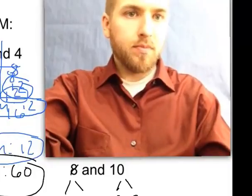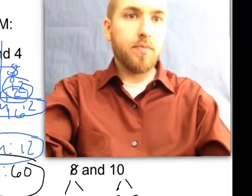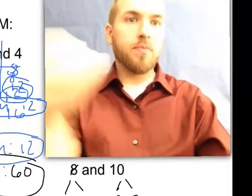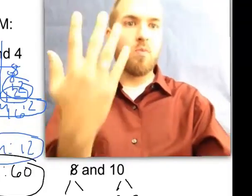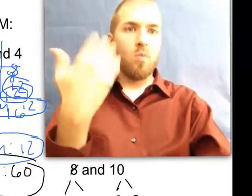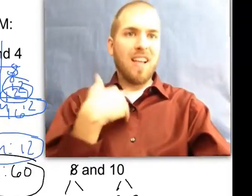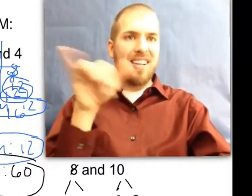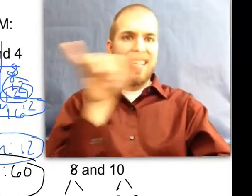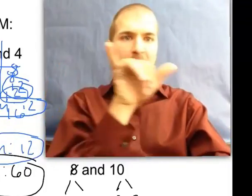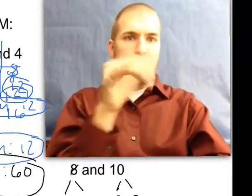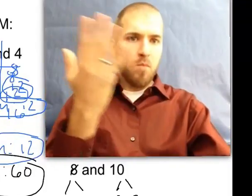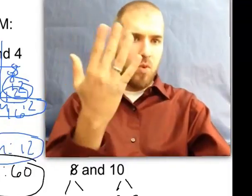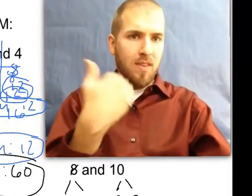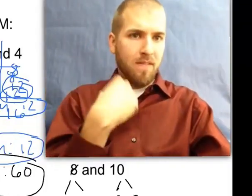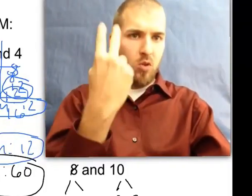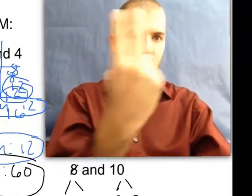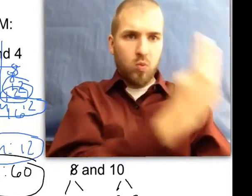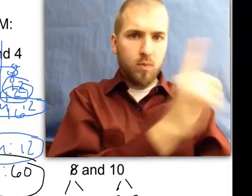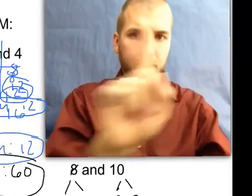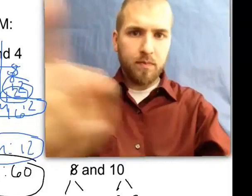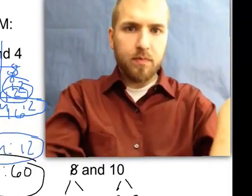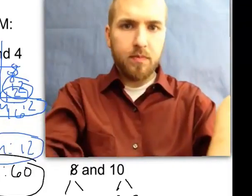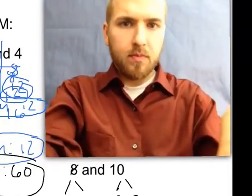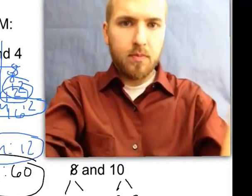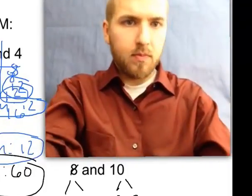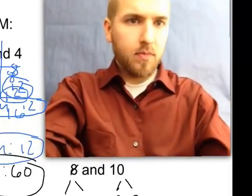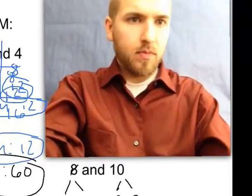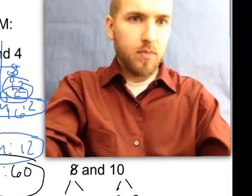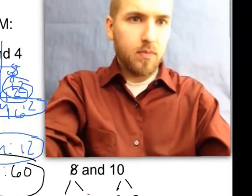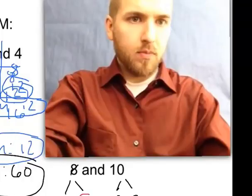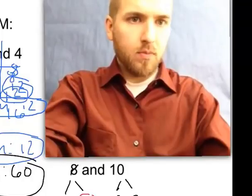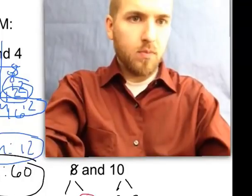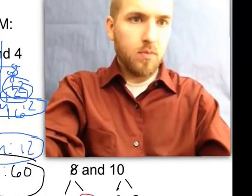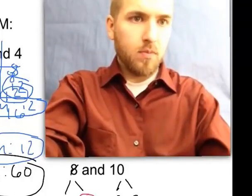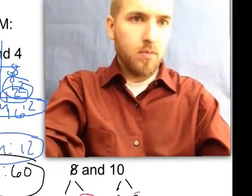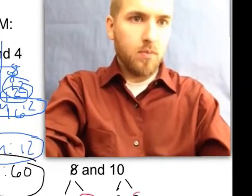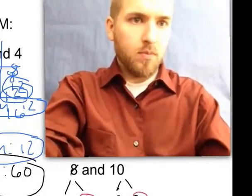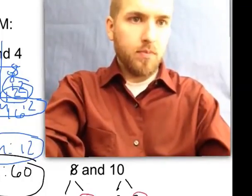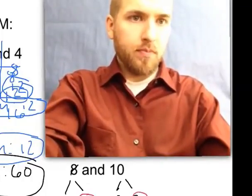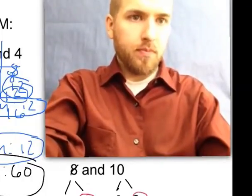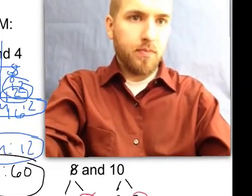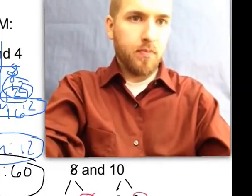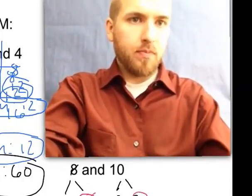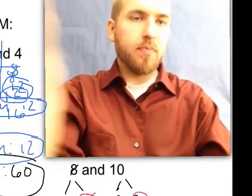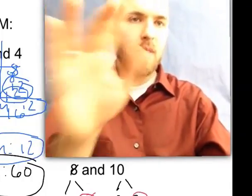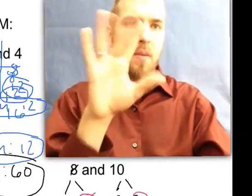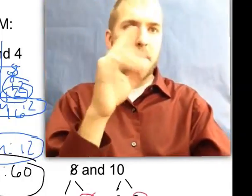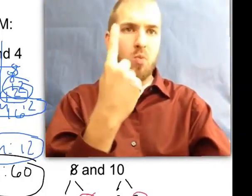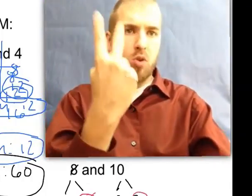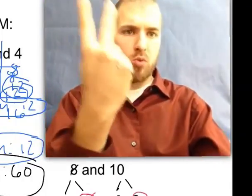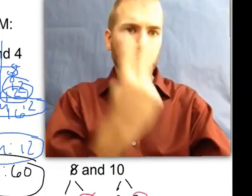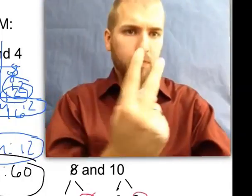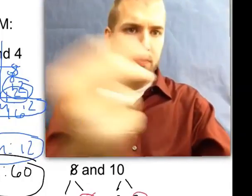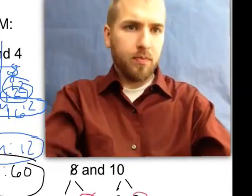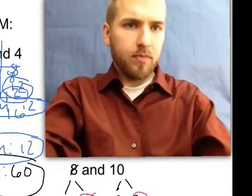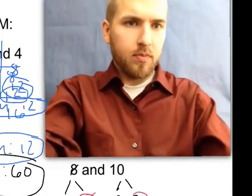is 5 and 2 again. So we have a common one between those of one set of 2's. So instead of